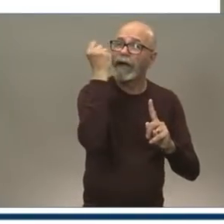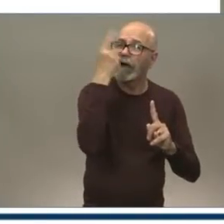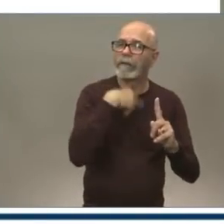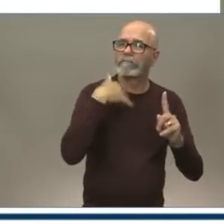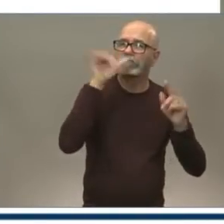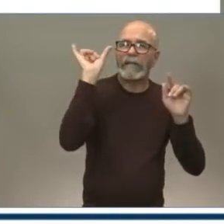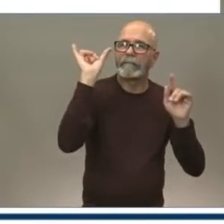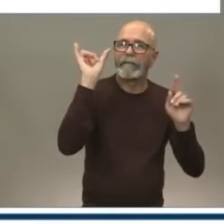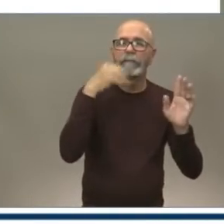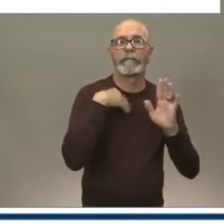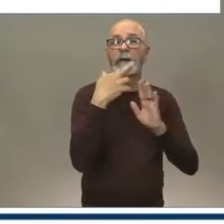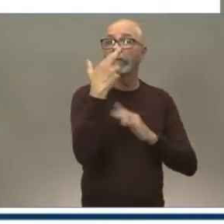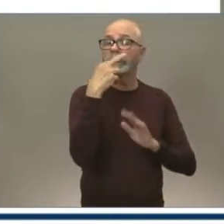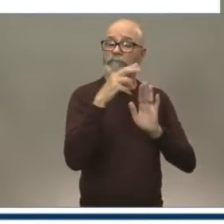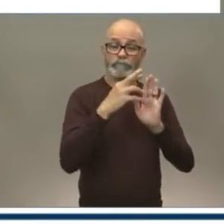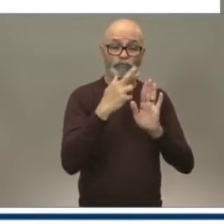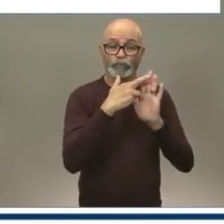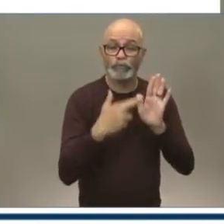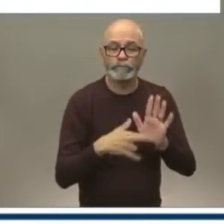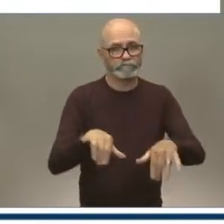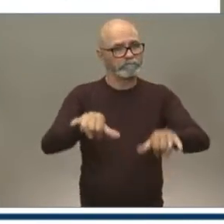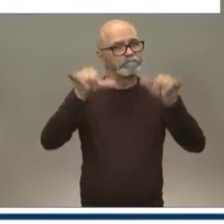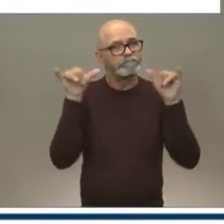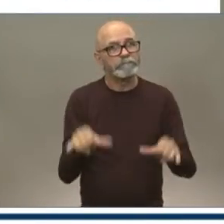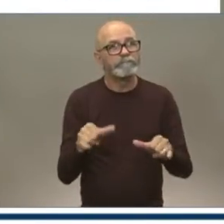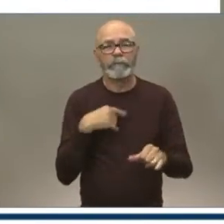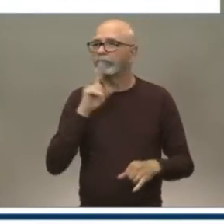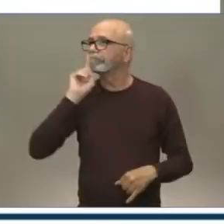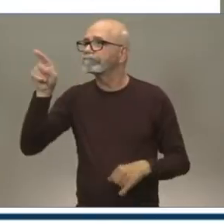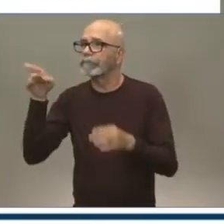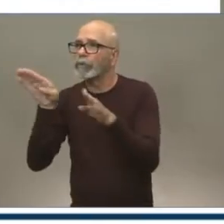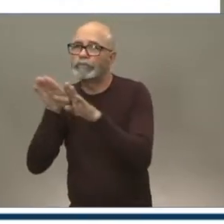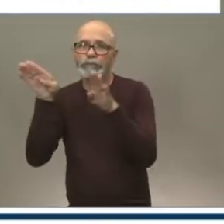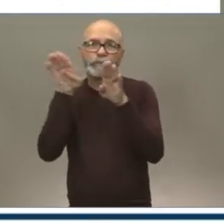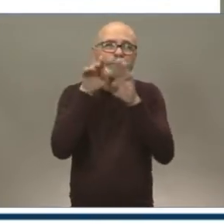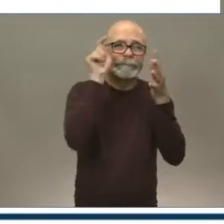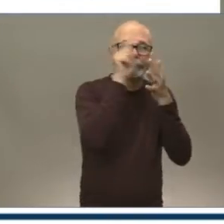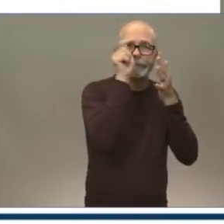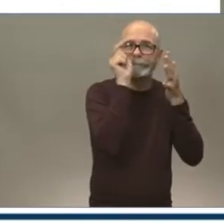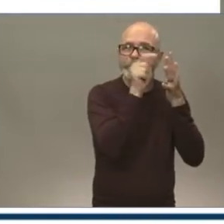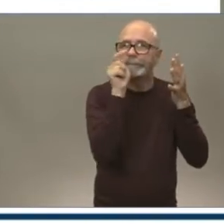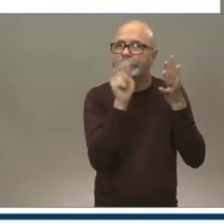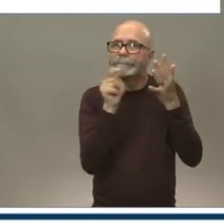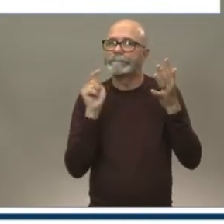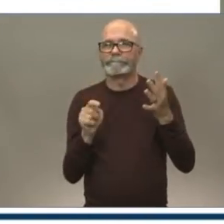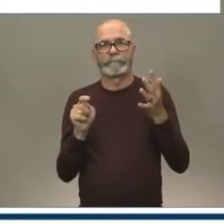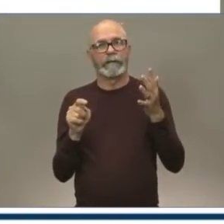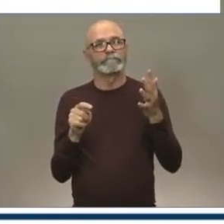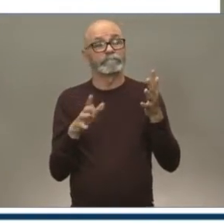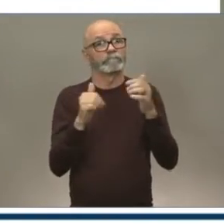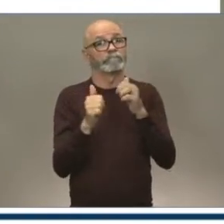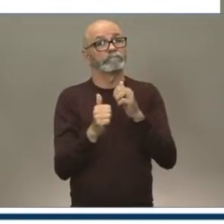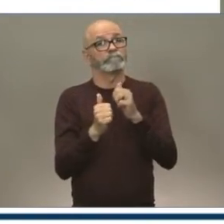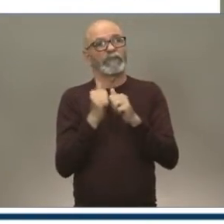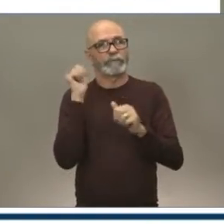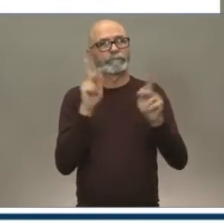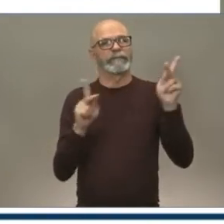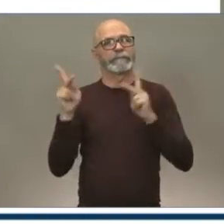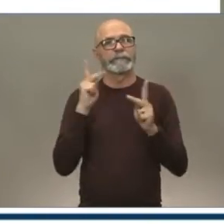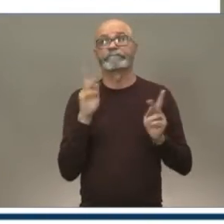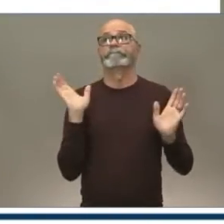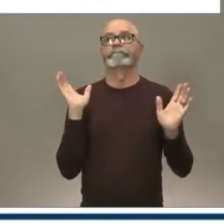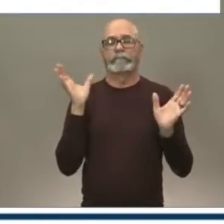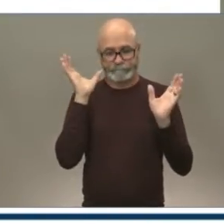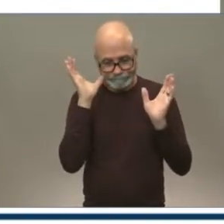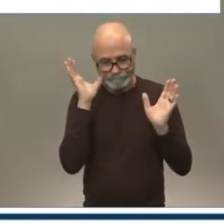activity, those kind of restrictions that we have had for months, also that we have the vast majority of Nova Scotians are doing what they're asking them to